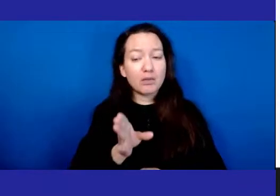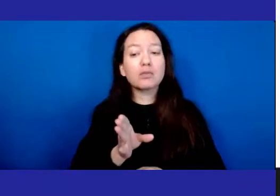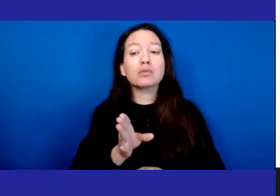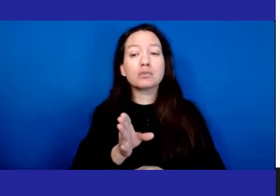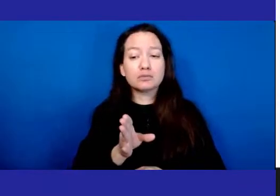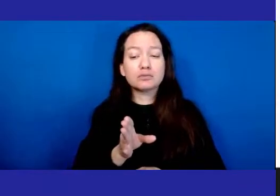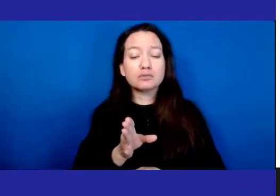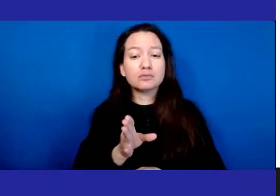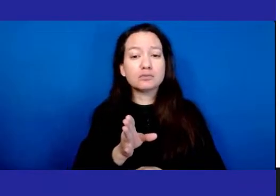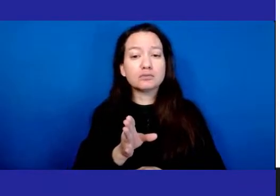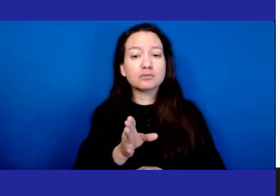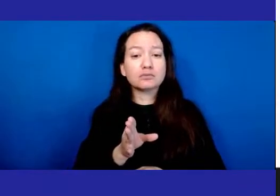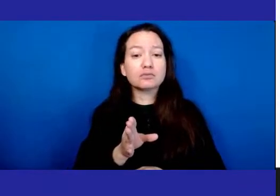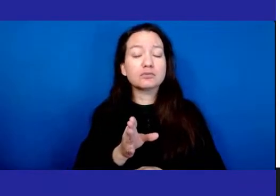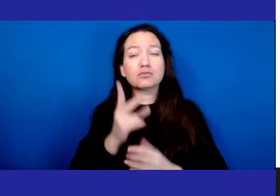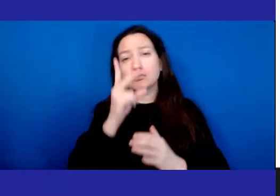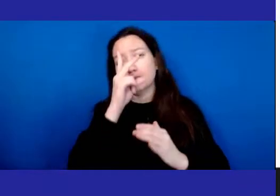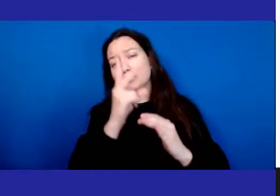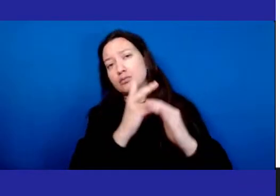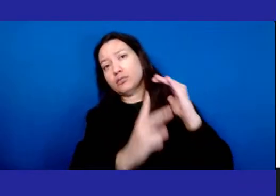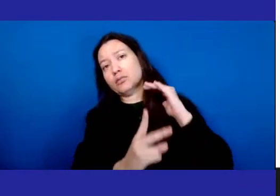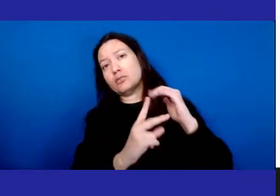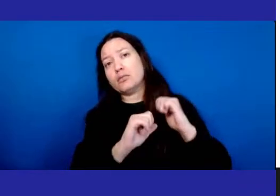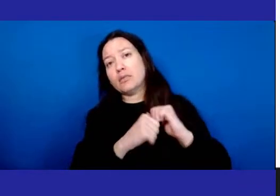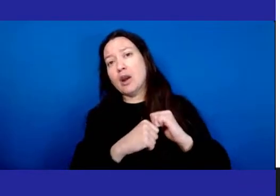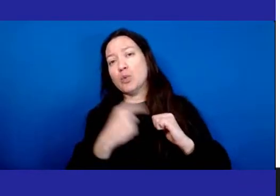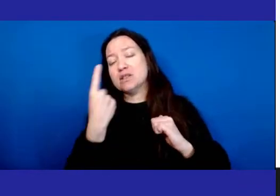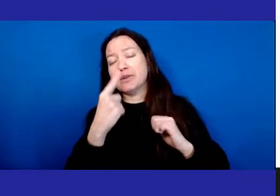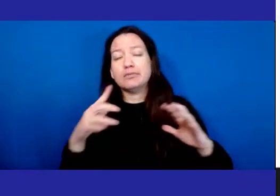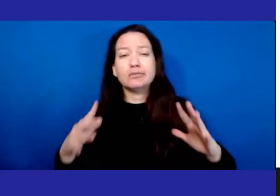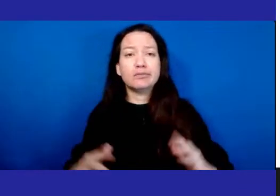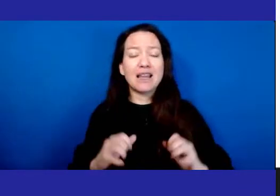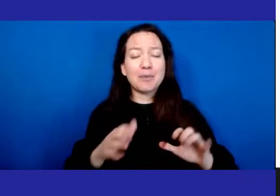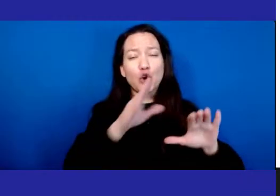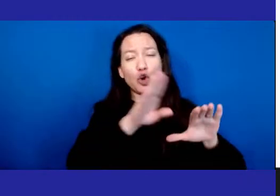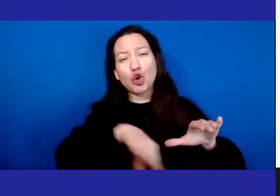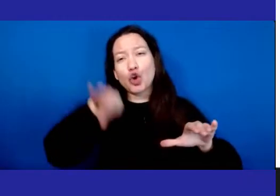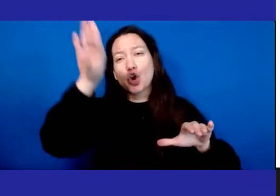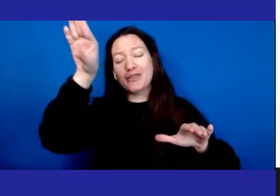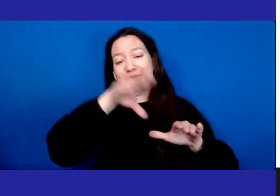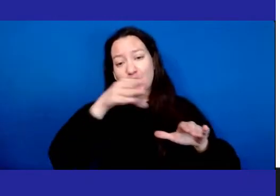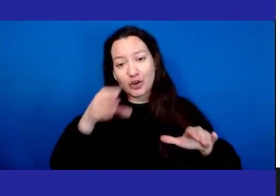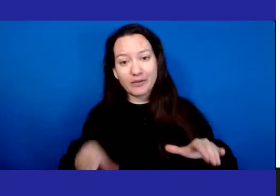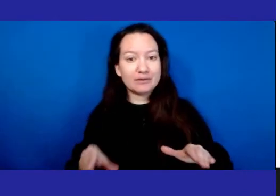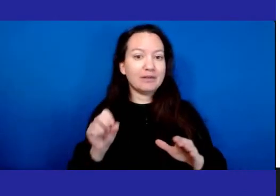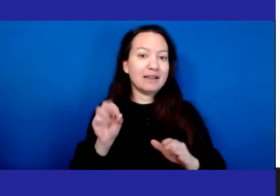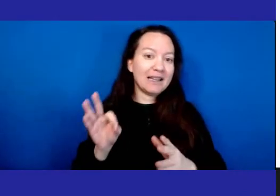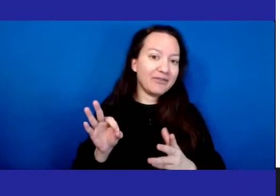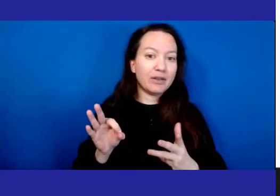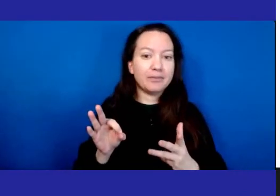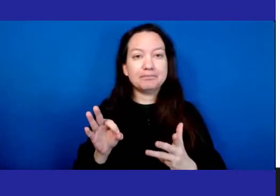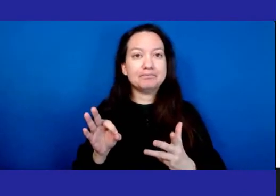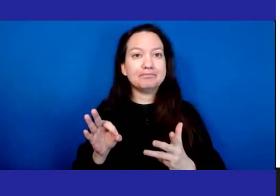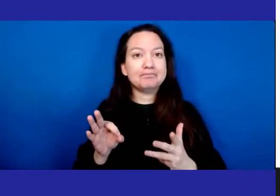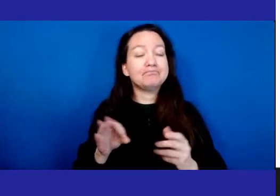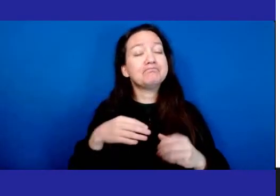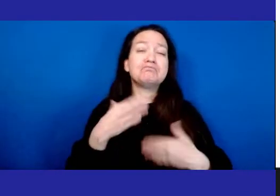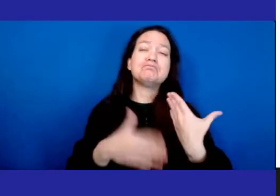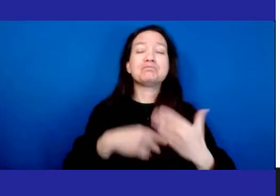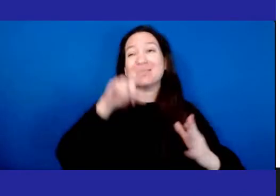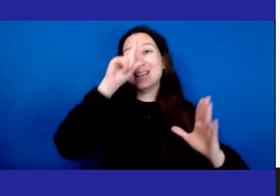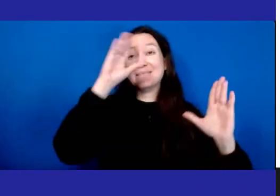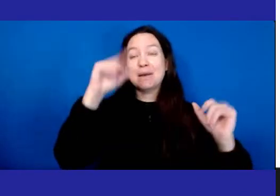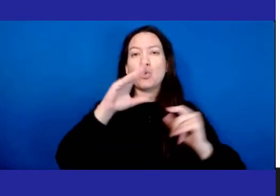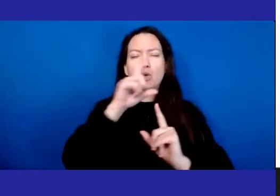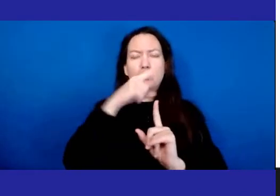a prediction of how someone's labor curve is going, and whether or not you're kind of going along as we expected, or